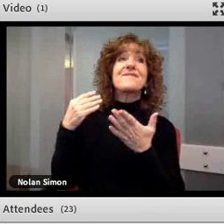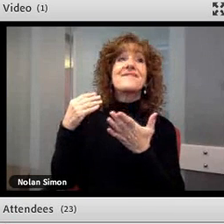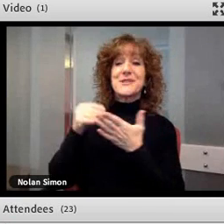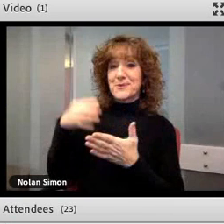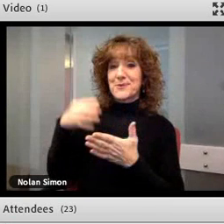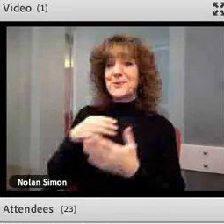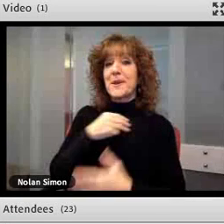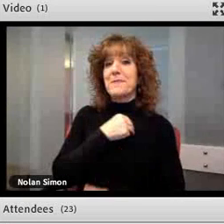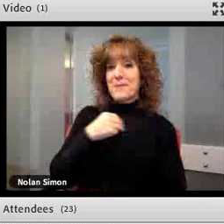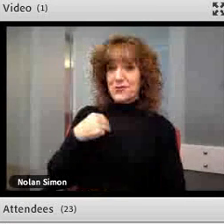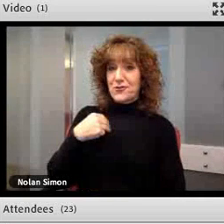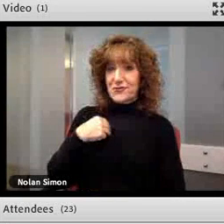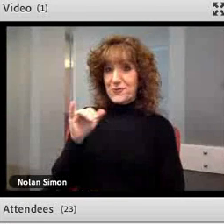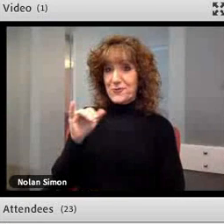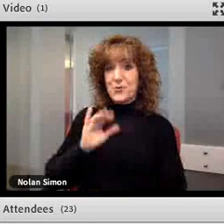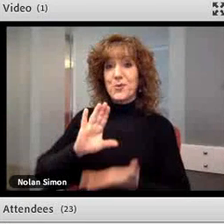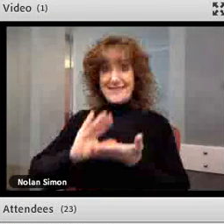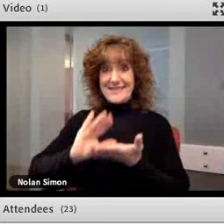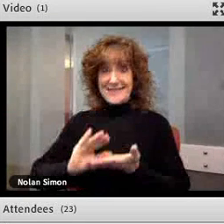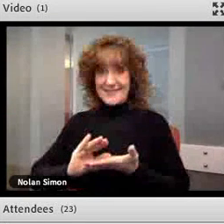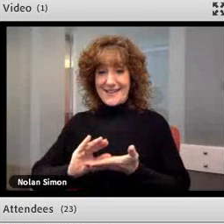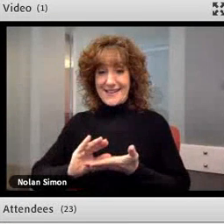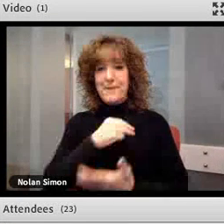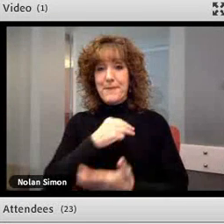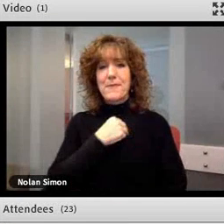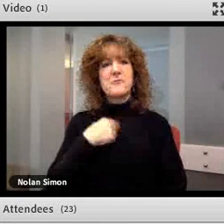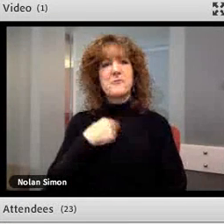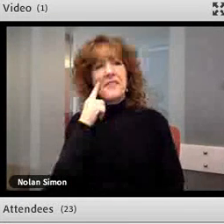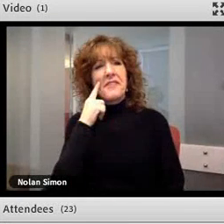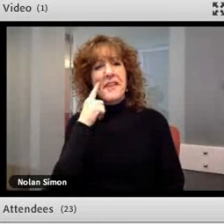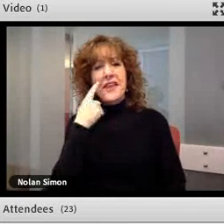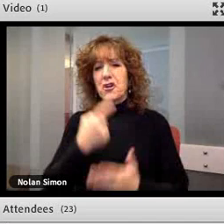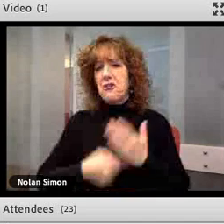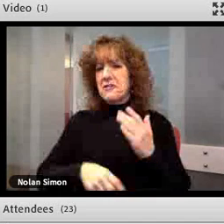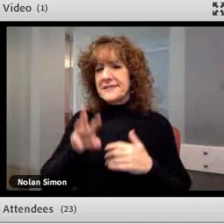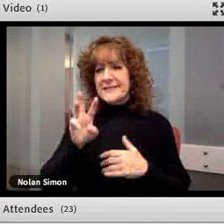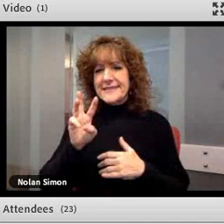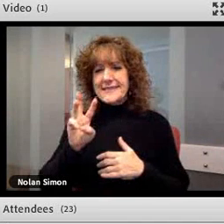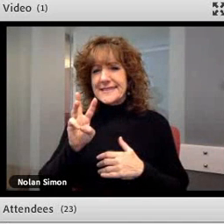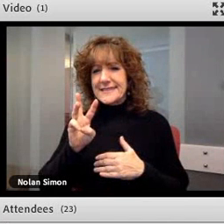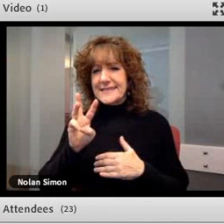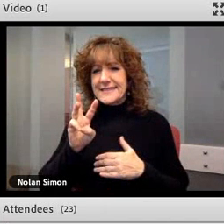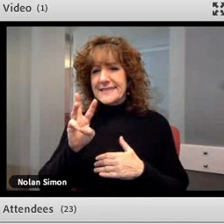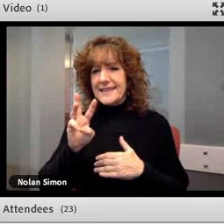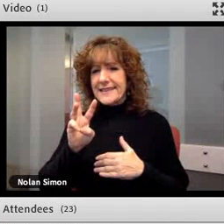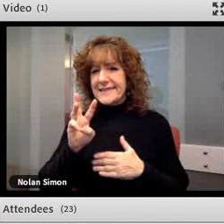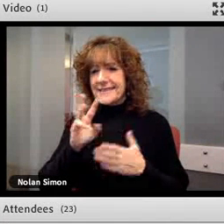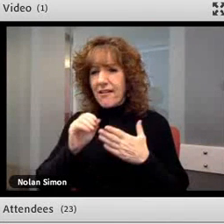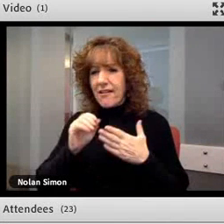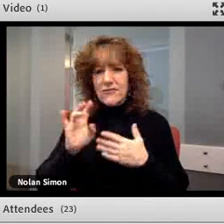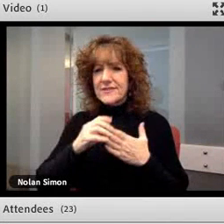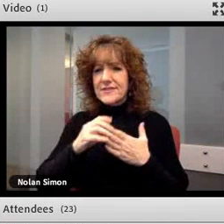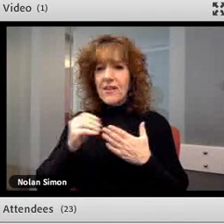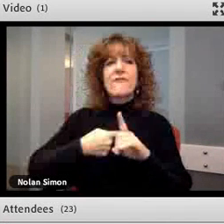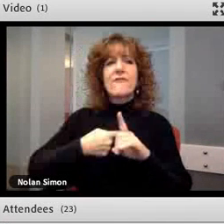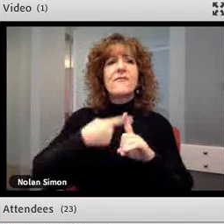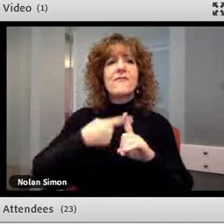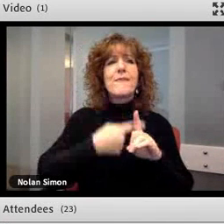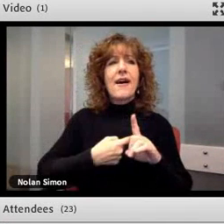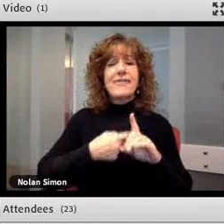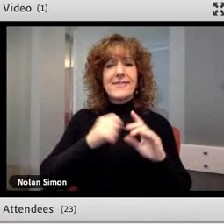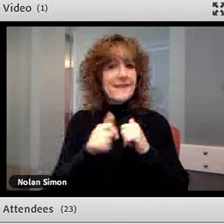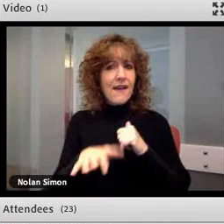have student memberships. Discounted. Which I believe are like $6. $6 or $7. Dollars a month. And the way